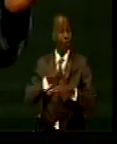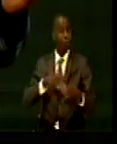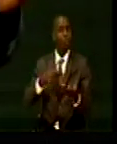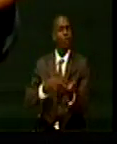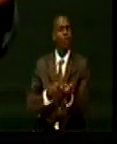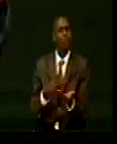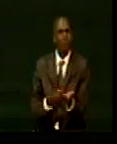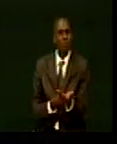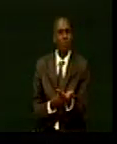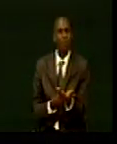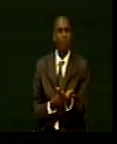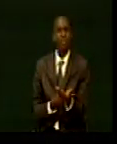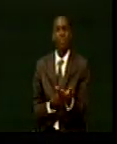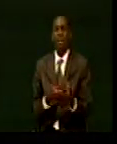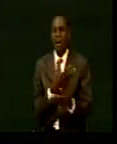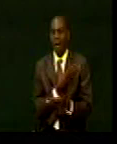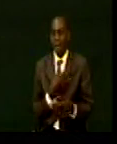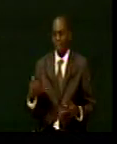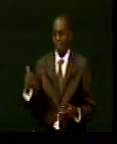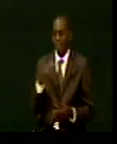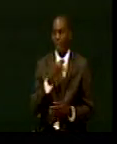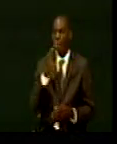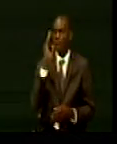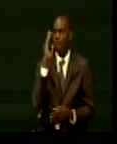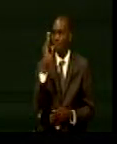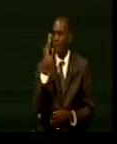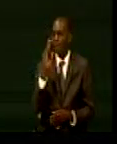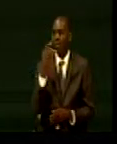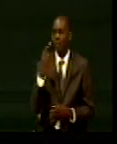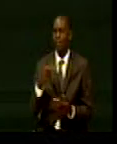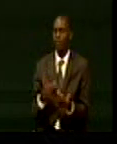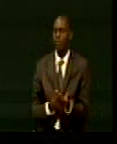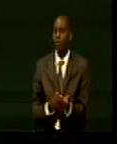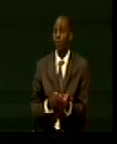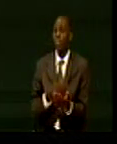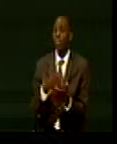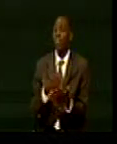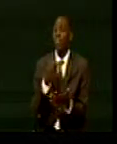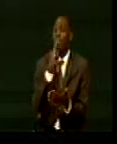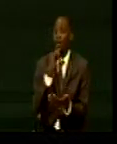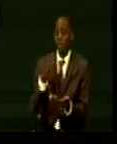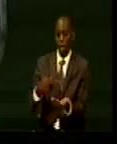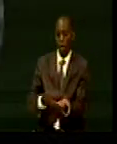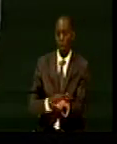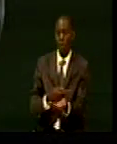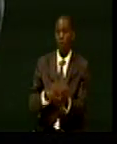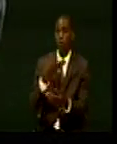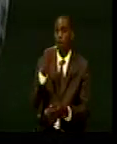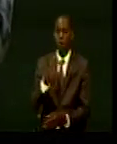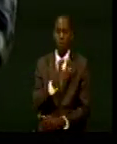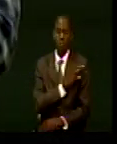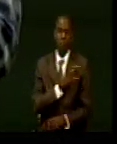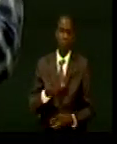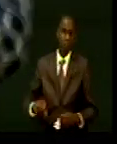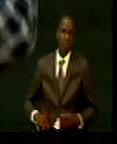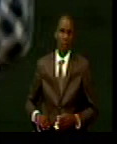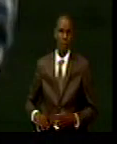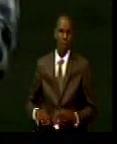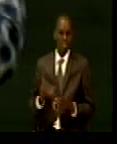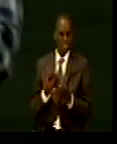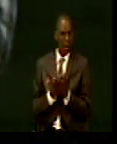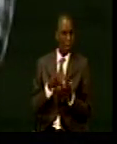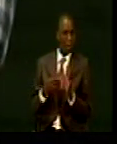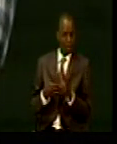they preach the gospel. It's the gospel of Christ. That is, it tells us about